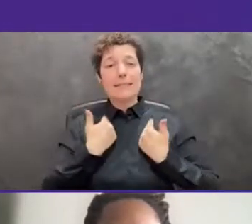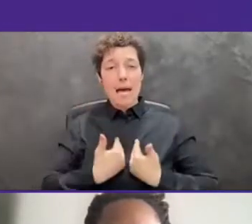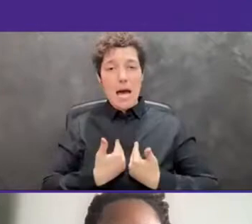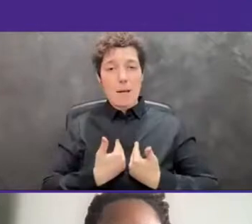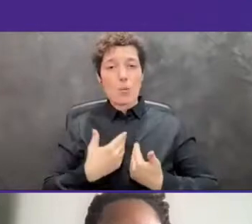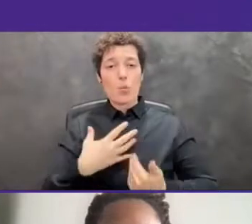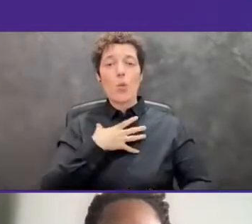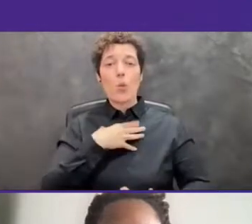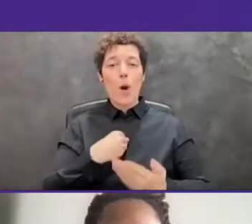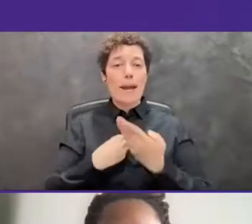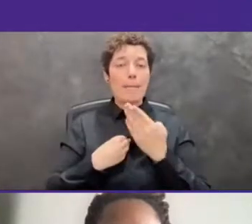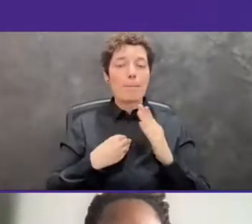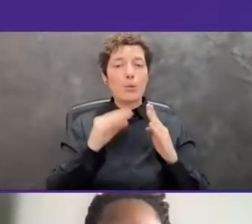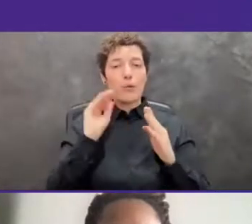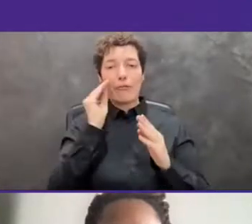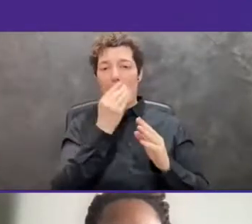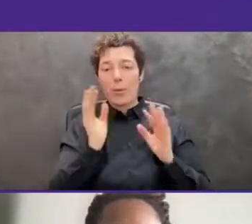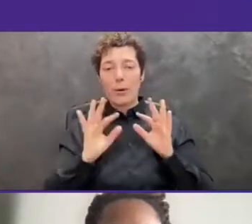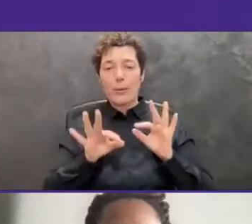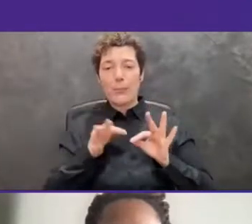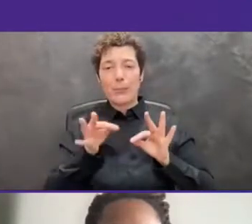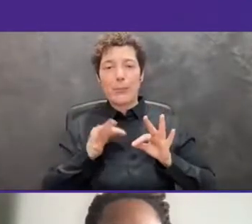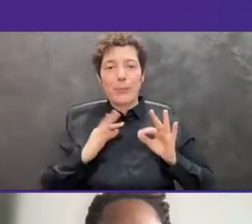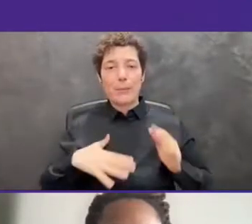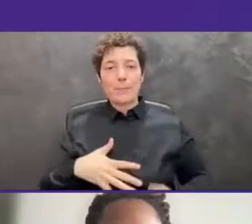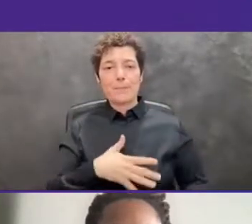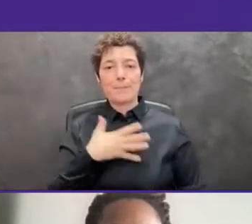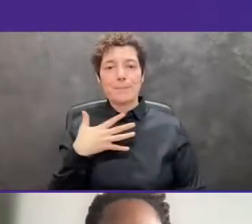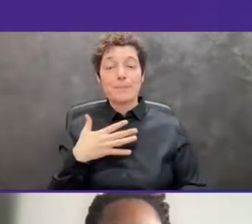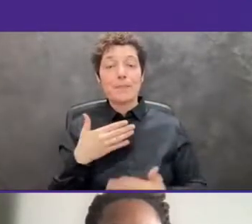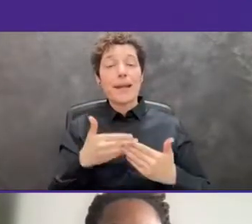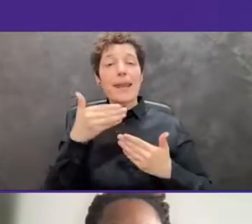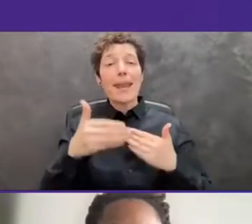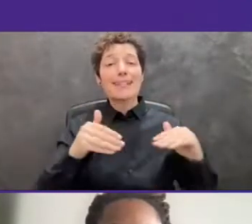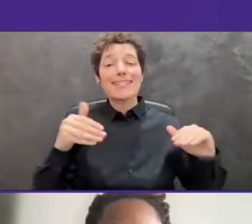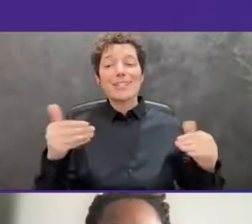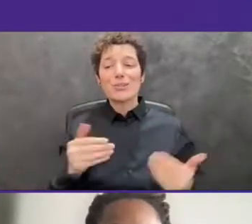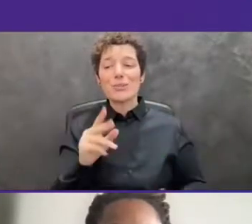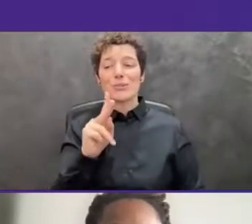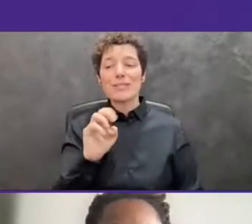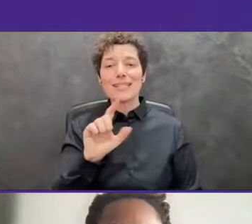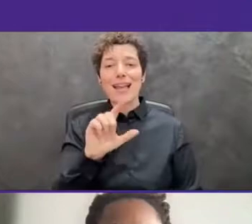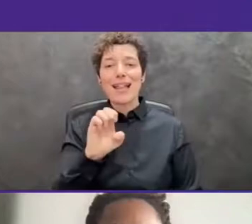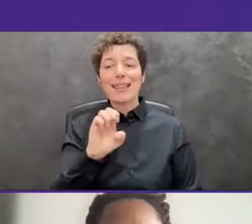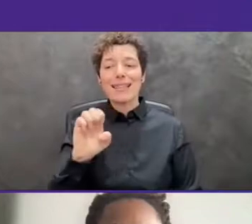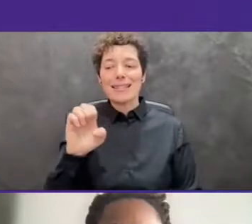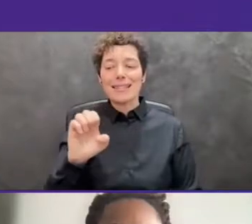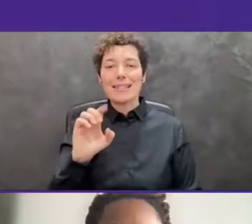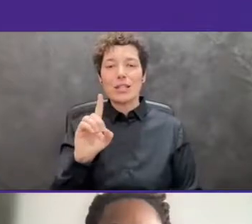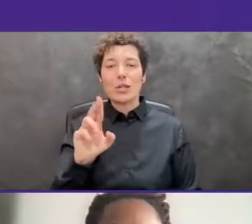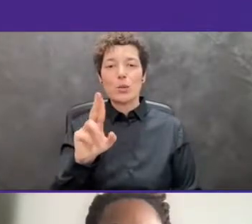embroidery. Next, we'd like to introduce Kellee Edusei.